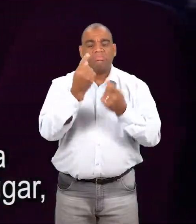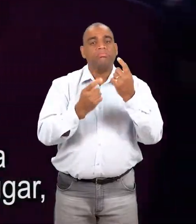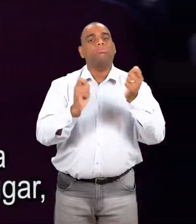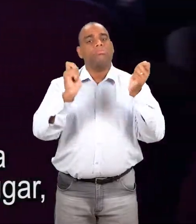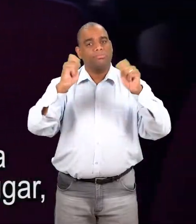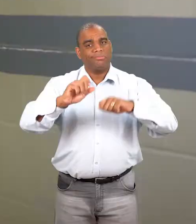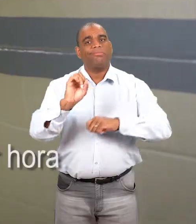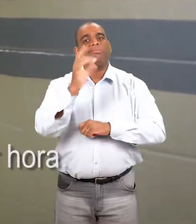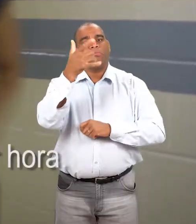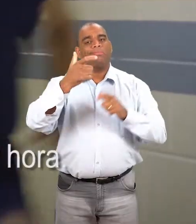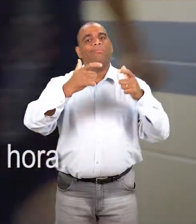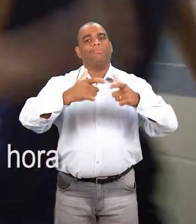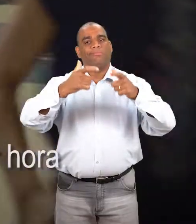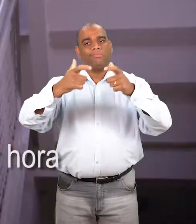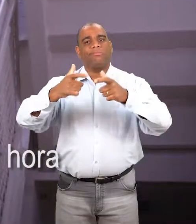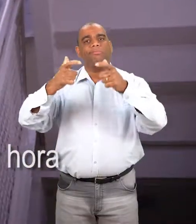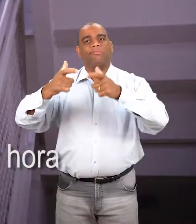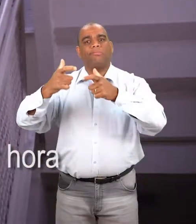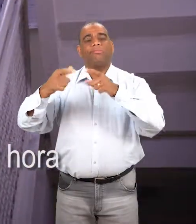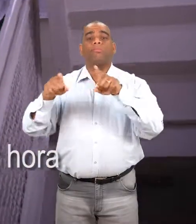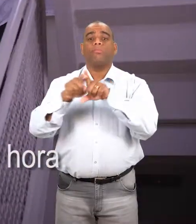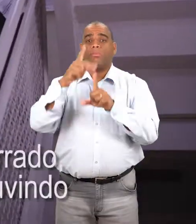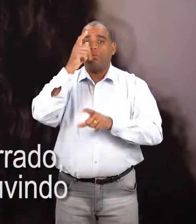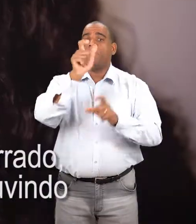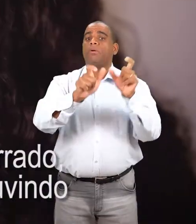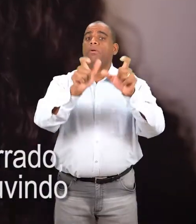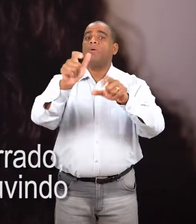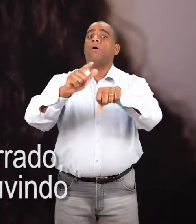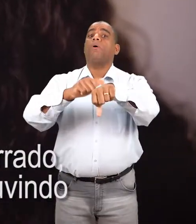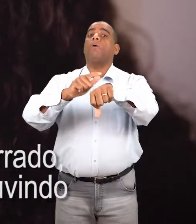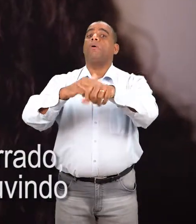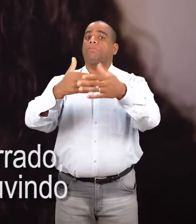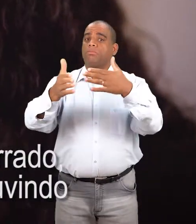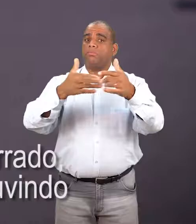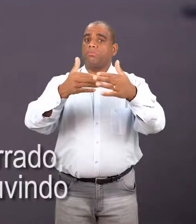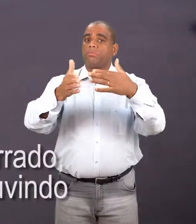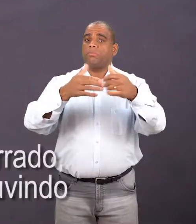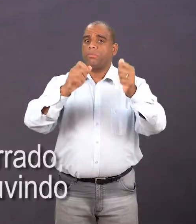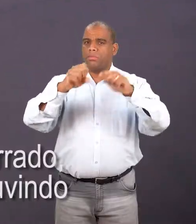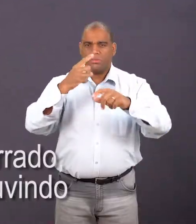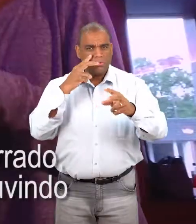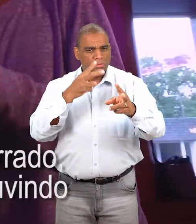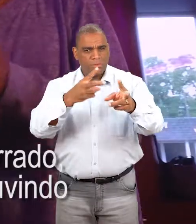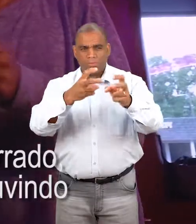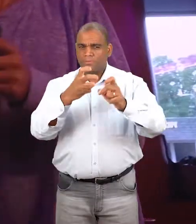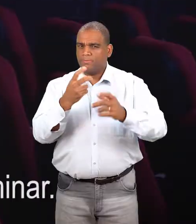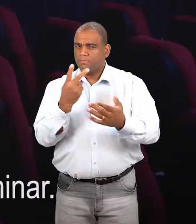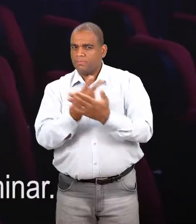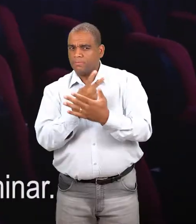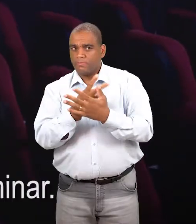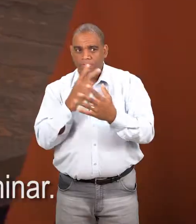can occur anywhere, to anyone, at any time. So if you think something is wrong, believe what you see